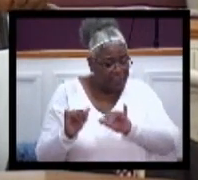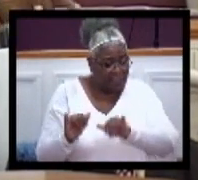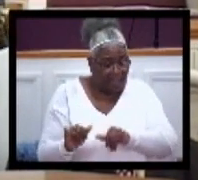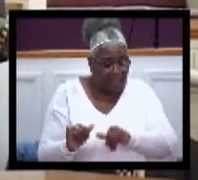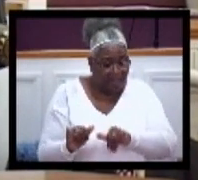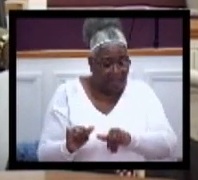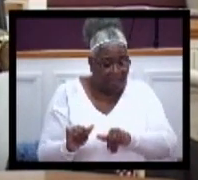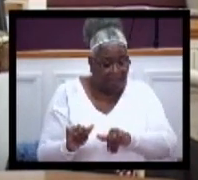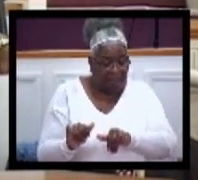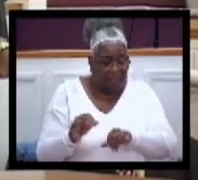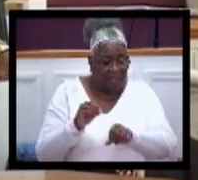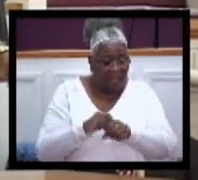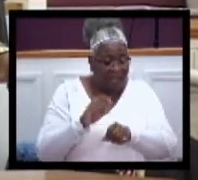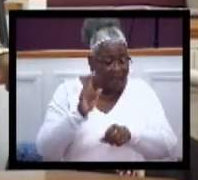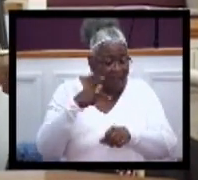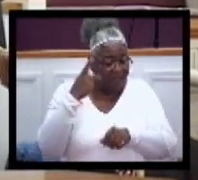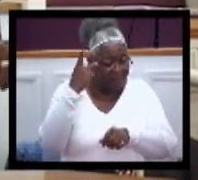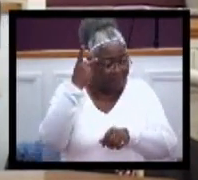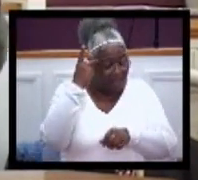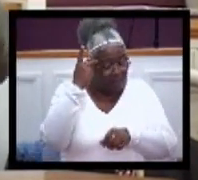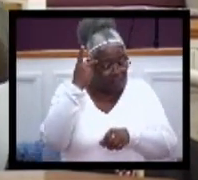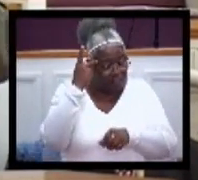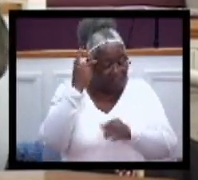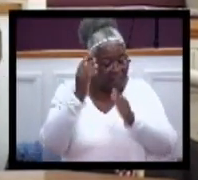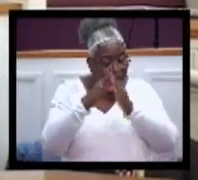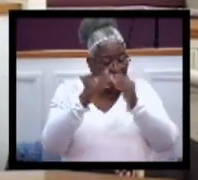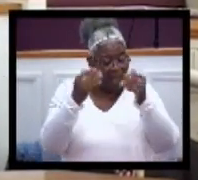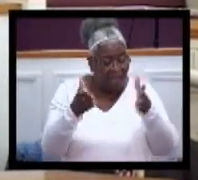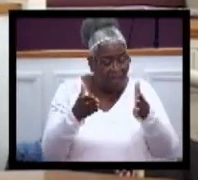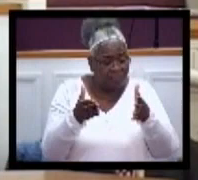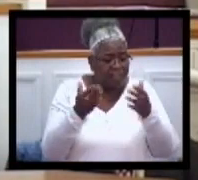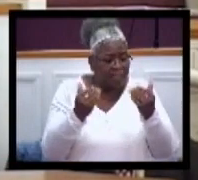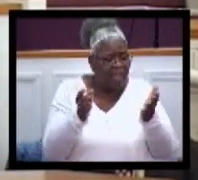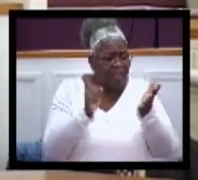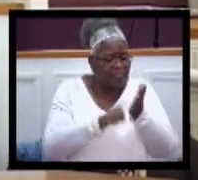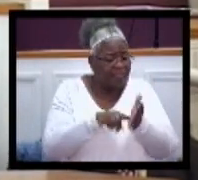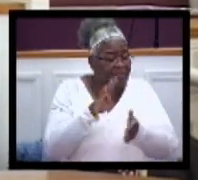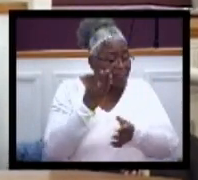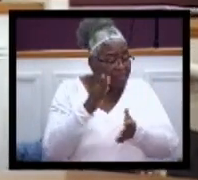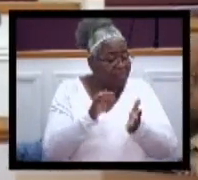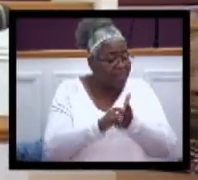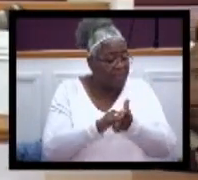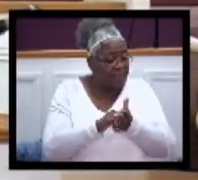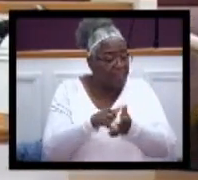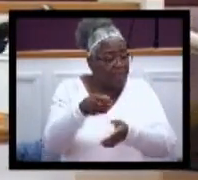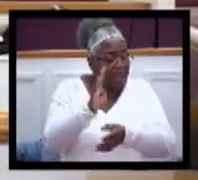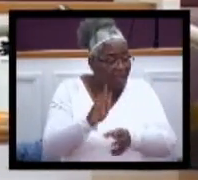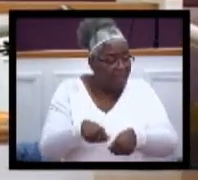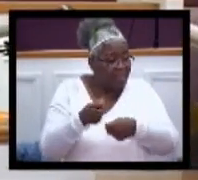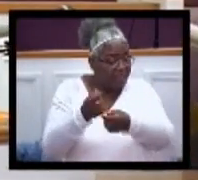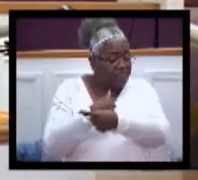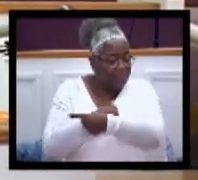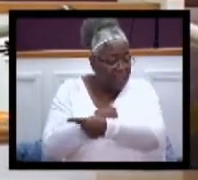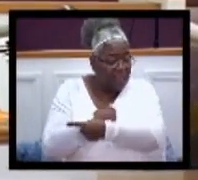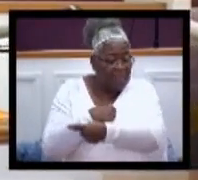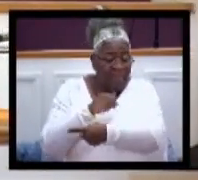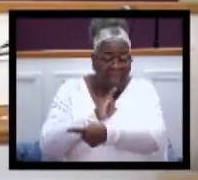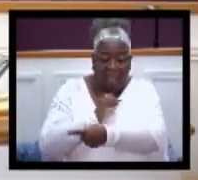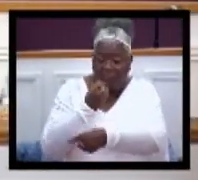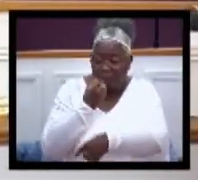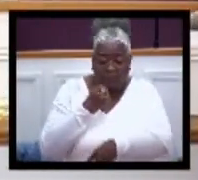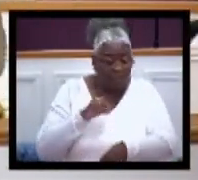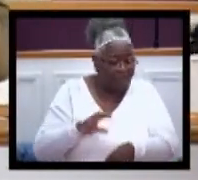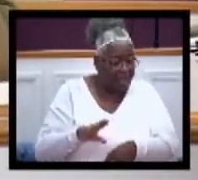in Pharaoh's household. Here's the message that God gives me out of this. I don't